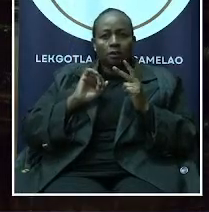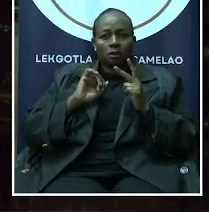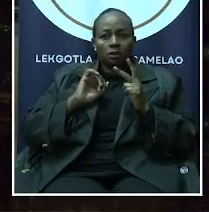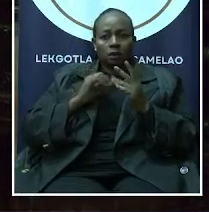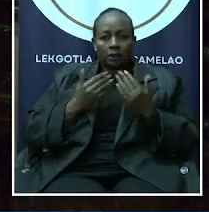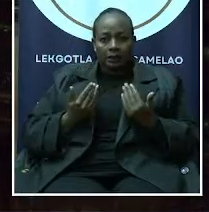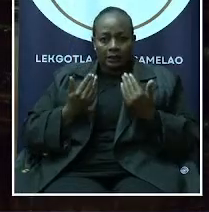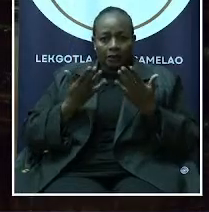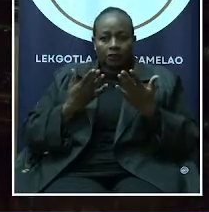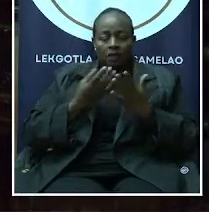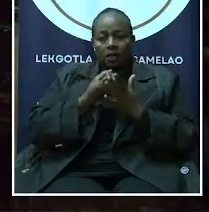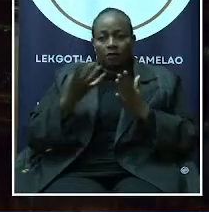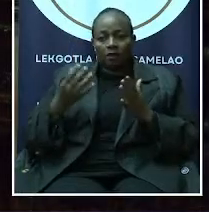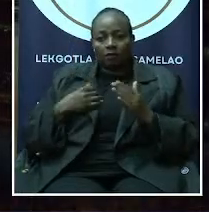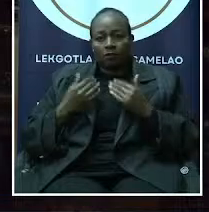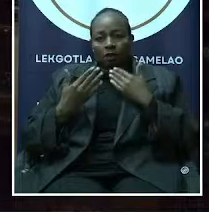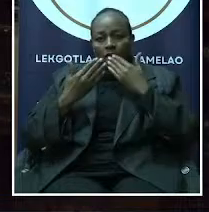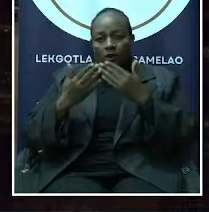I submit. Thank you.